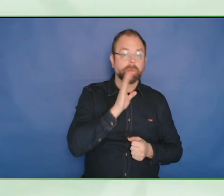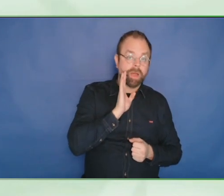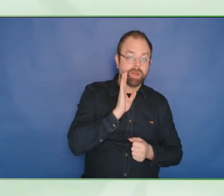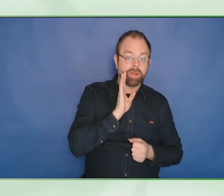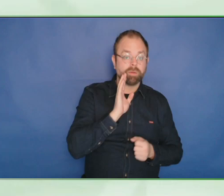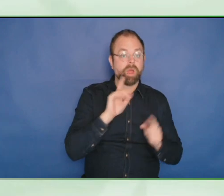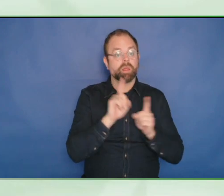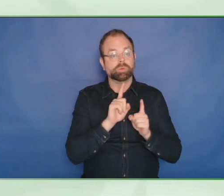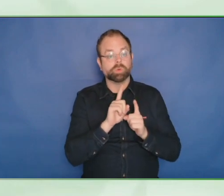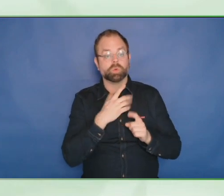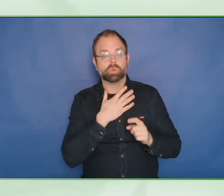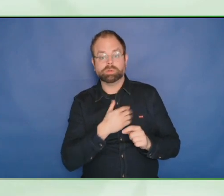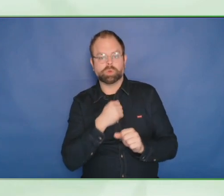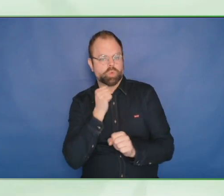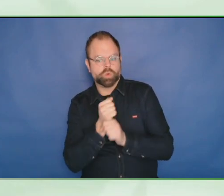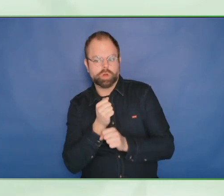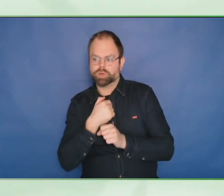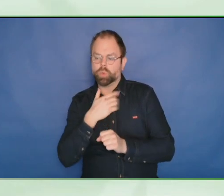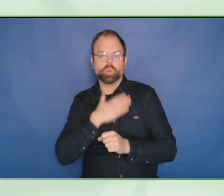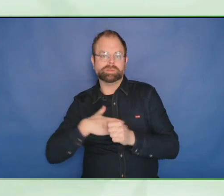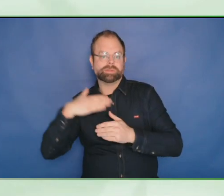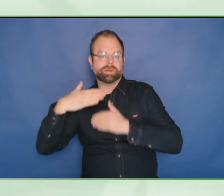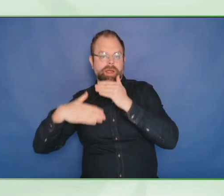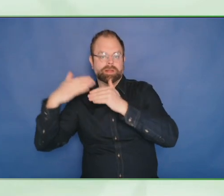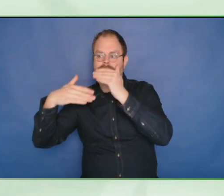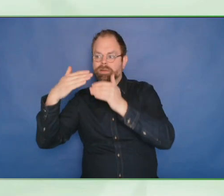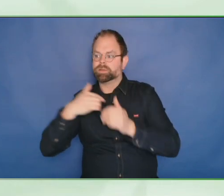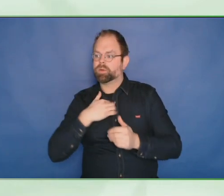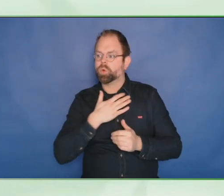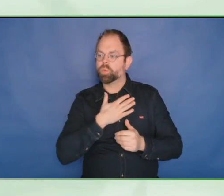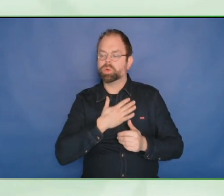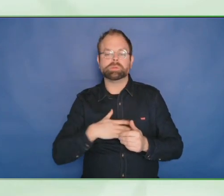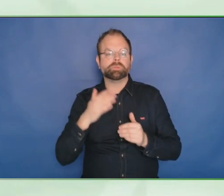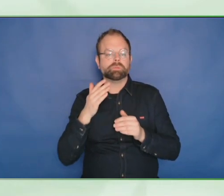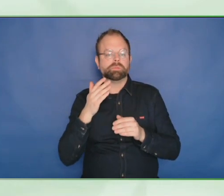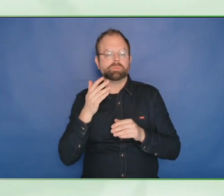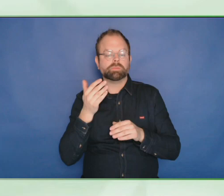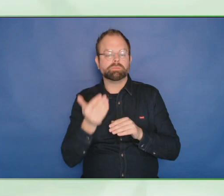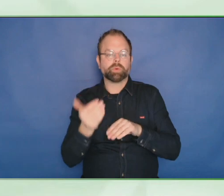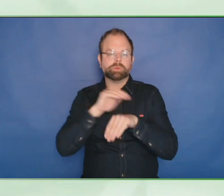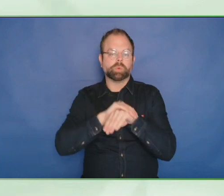actually financially independent, because that helps them a lot to